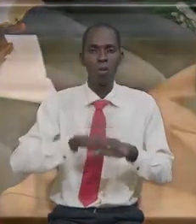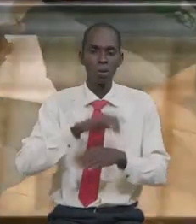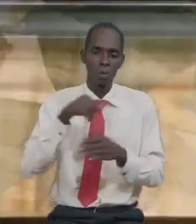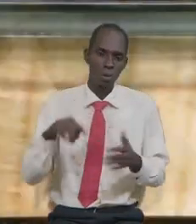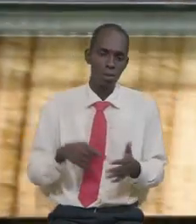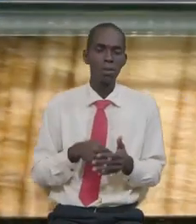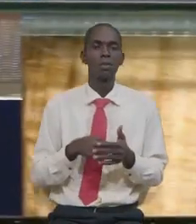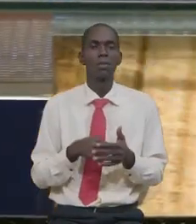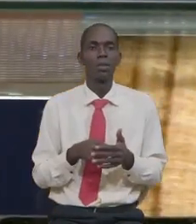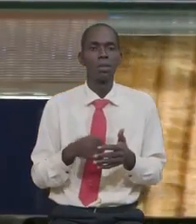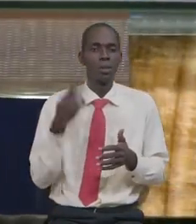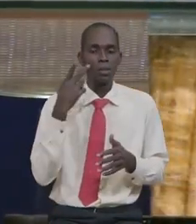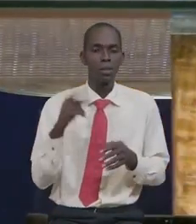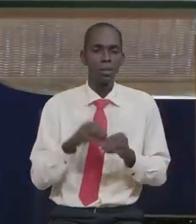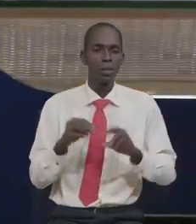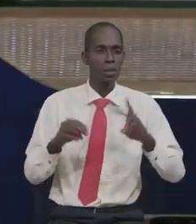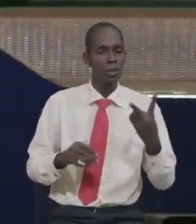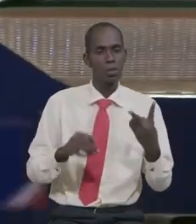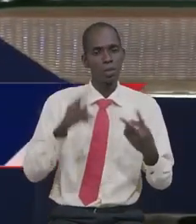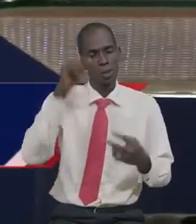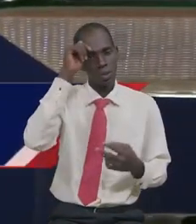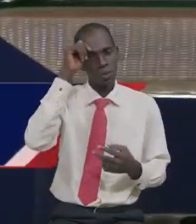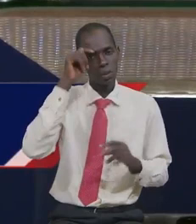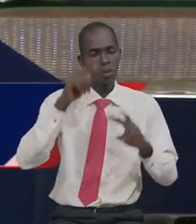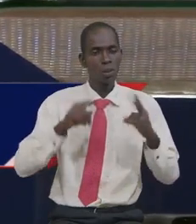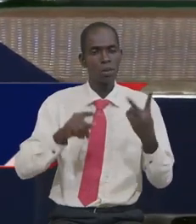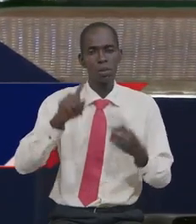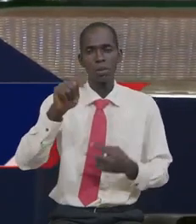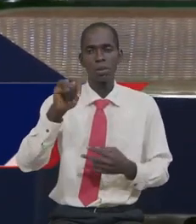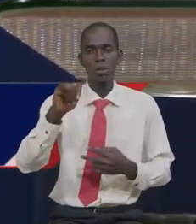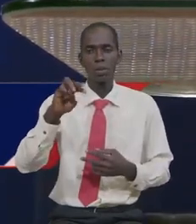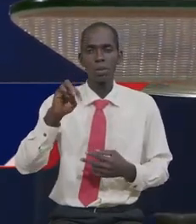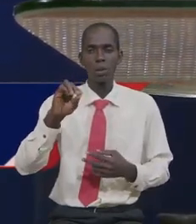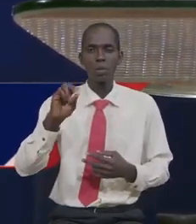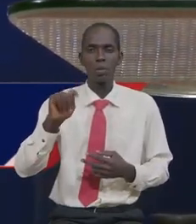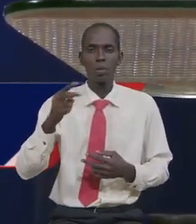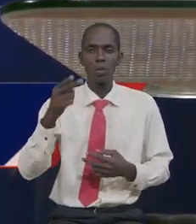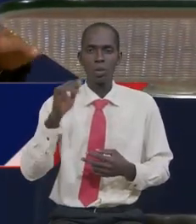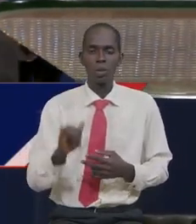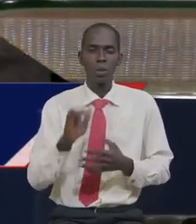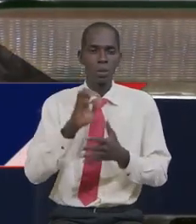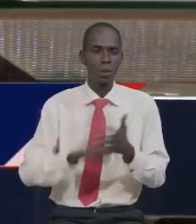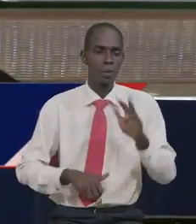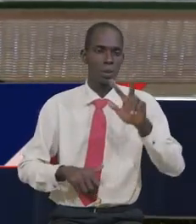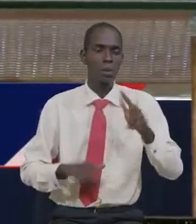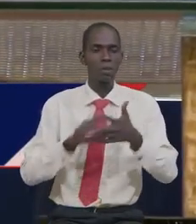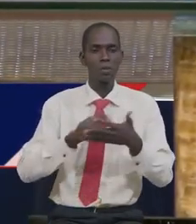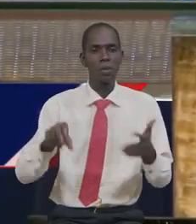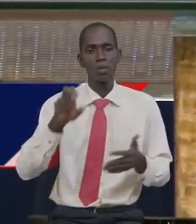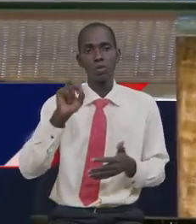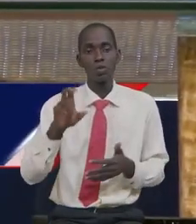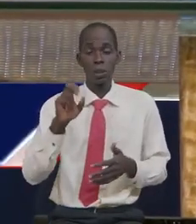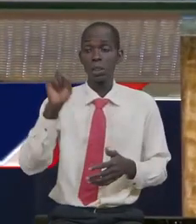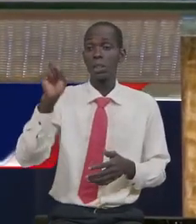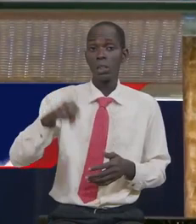behalf. In 2 Timothy chapter 3, we're looking at verse 12. 2 Timothy chapter 3, we're looking at verse 12.